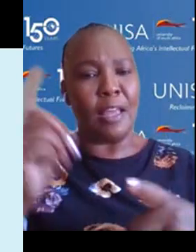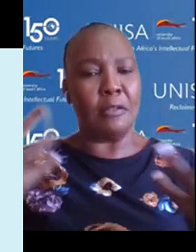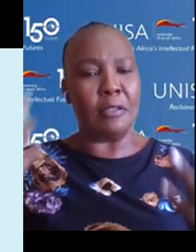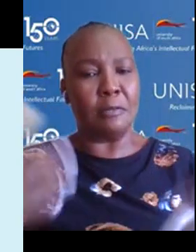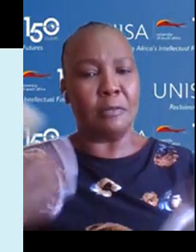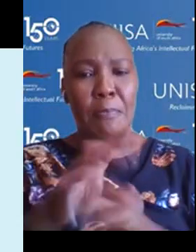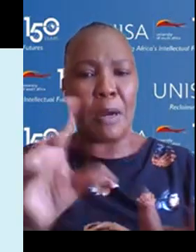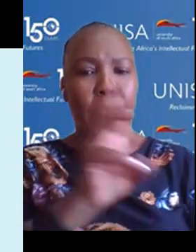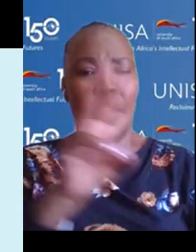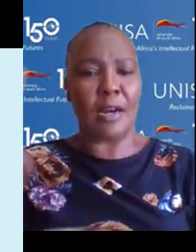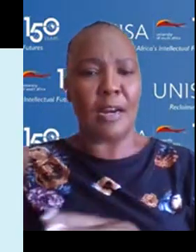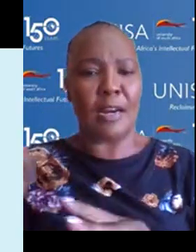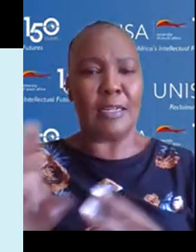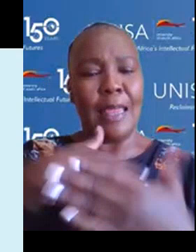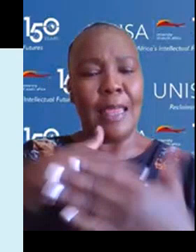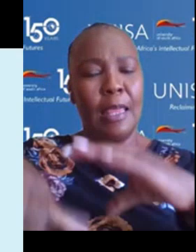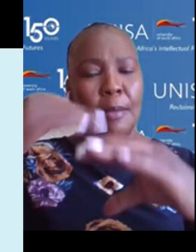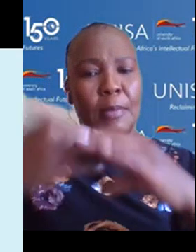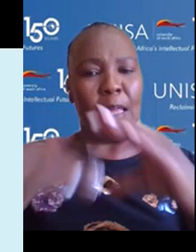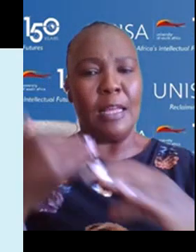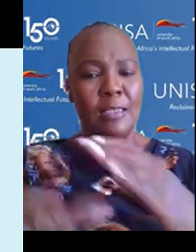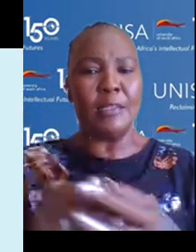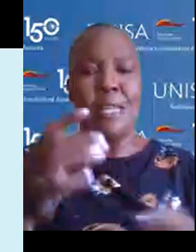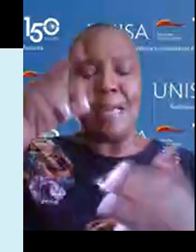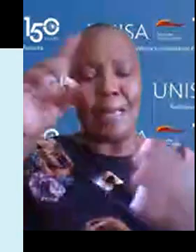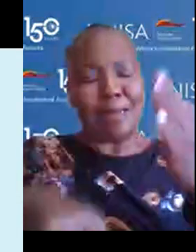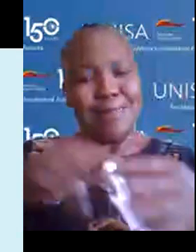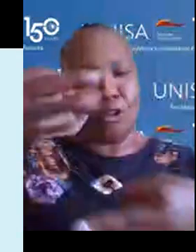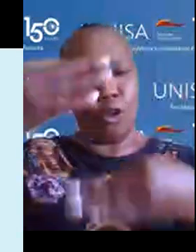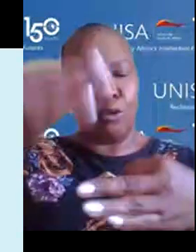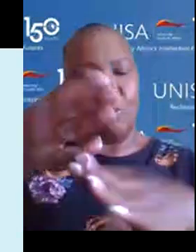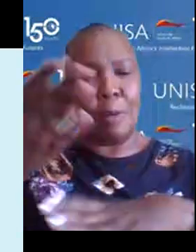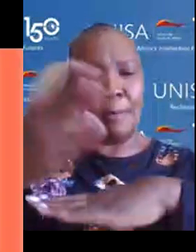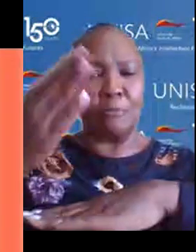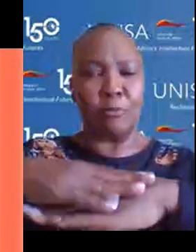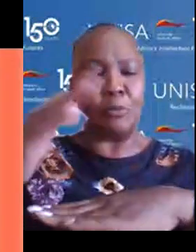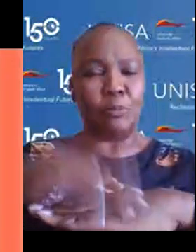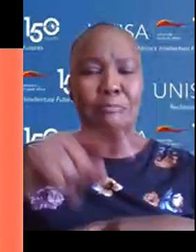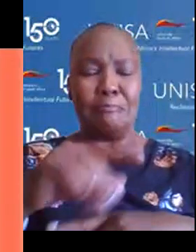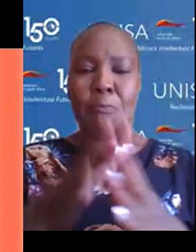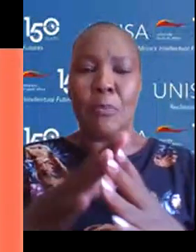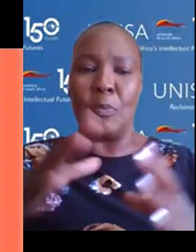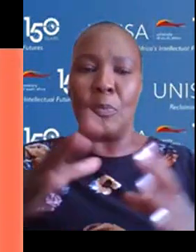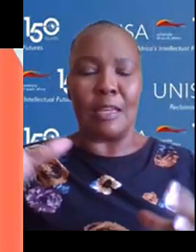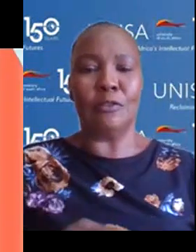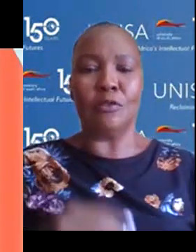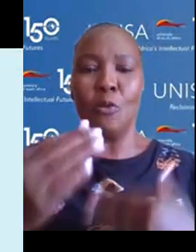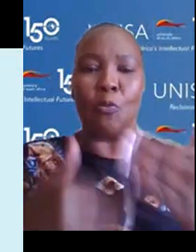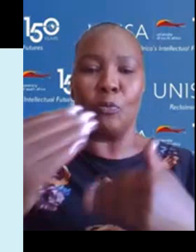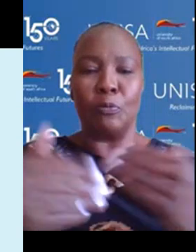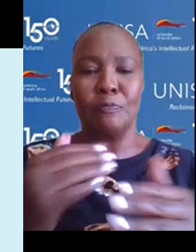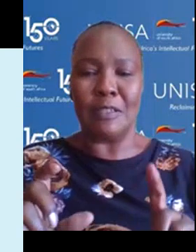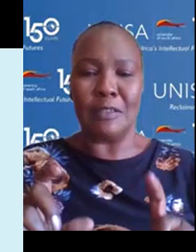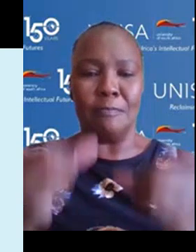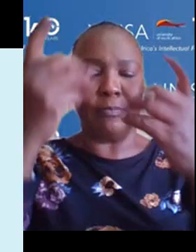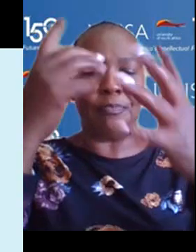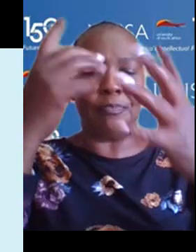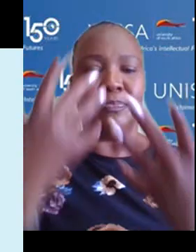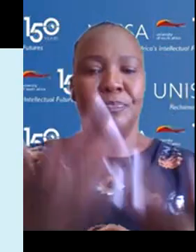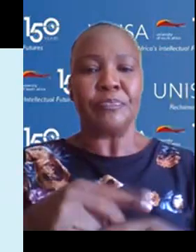browse the web, send emails, read documents, and more. These apps are great for on-the-go scenarios, but they are typically a